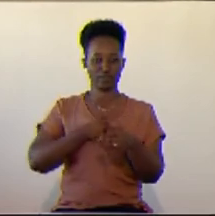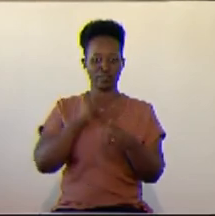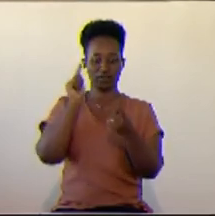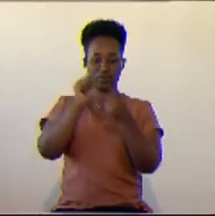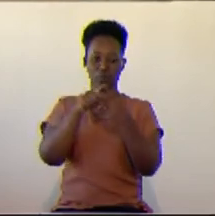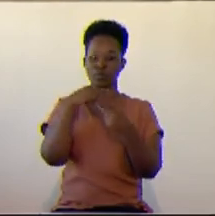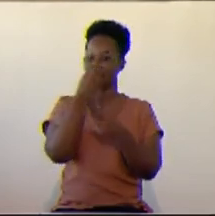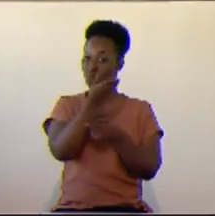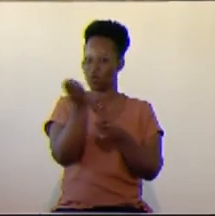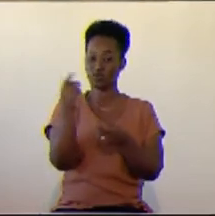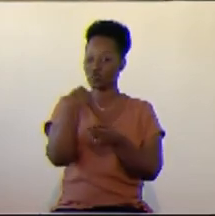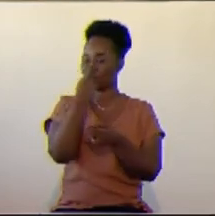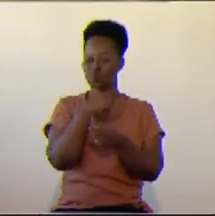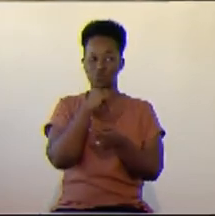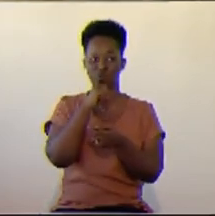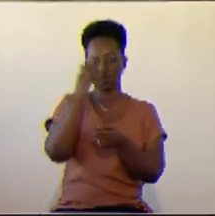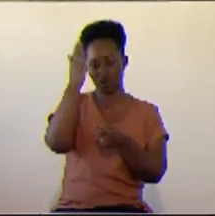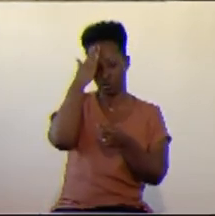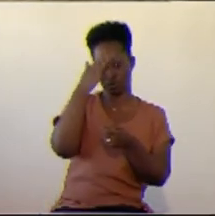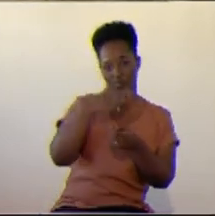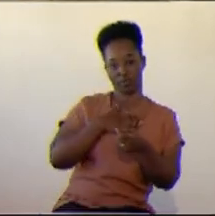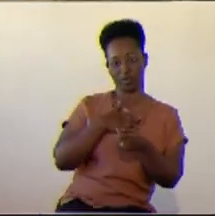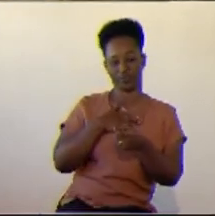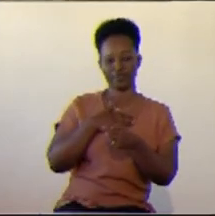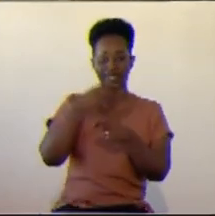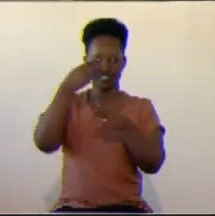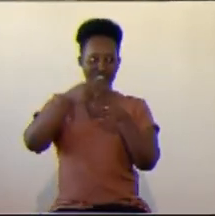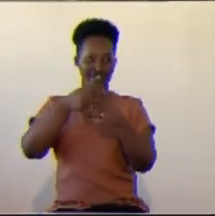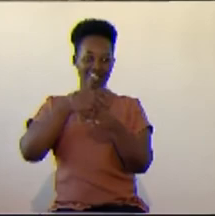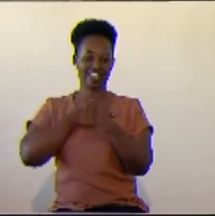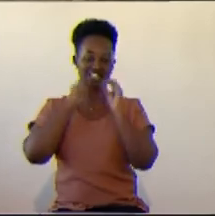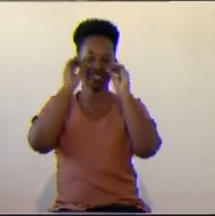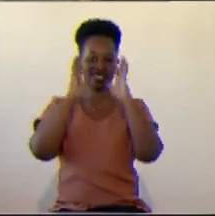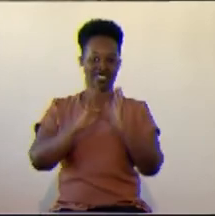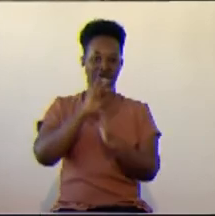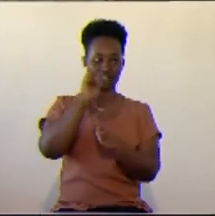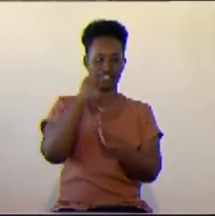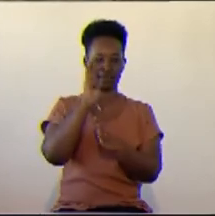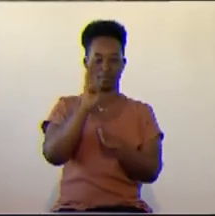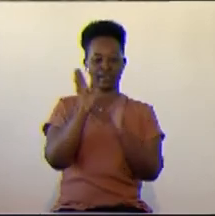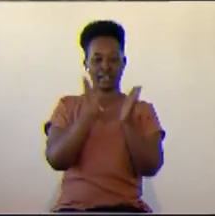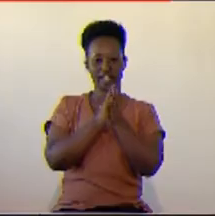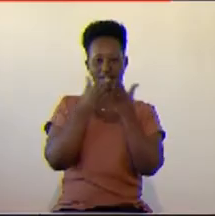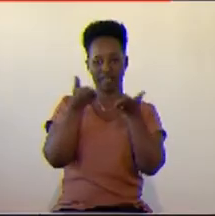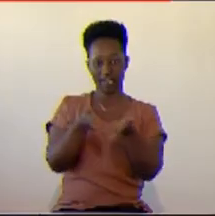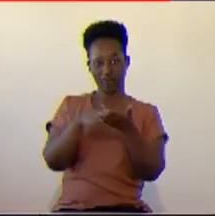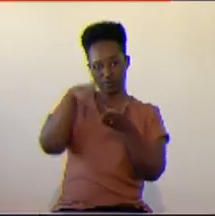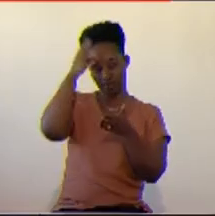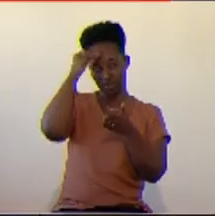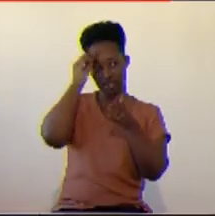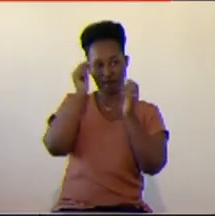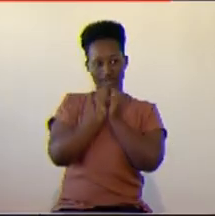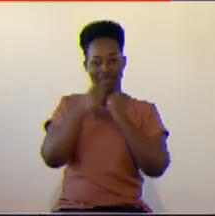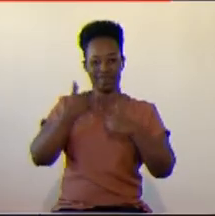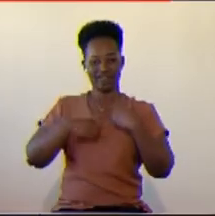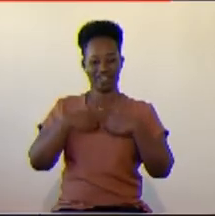knowing me. I am teacher JB, and we are going to be learning together today a very